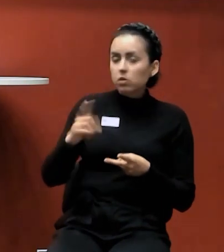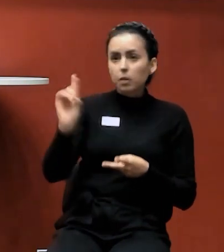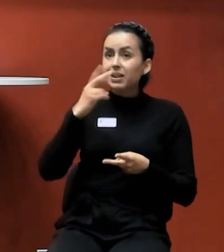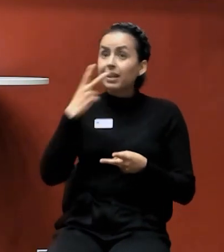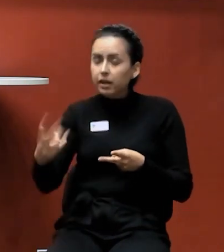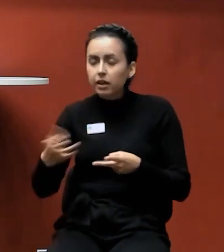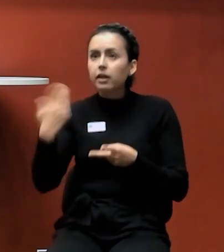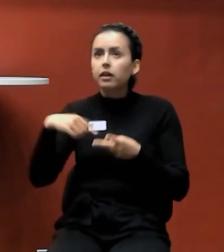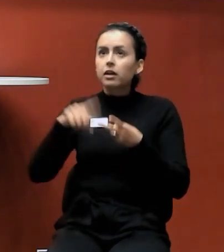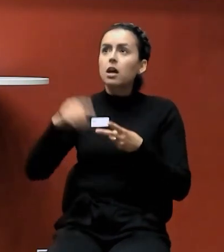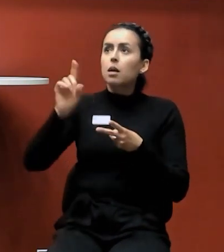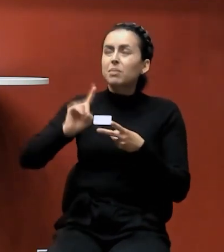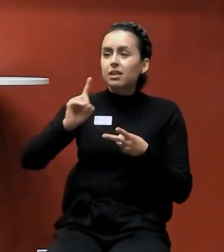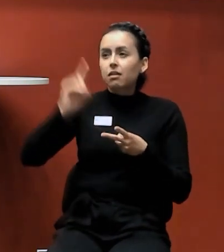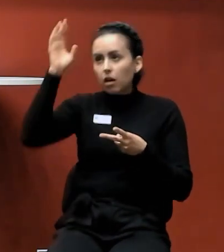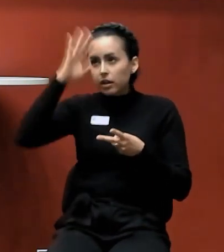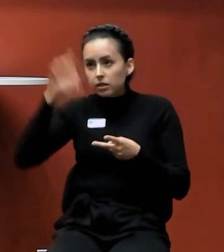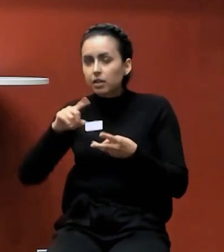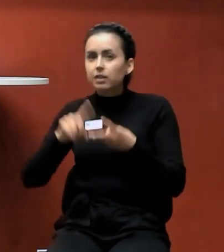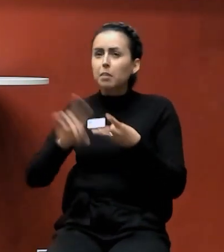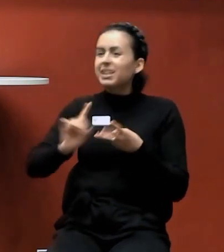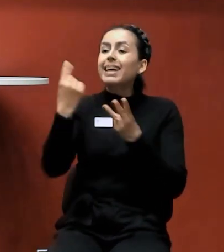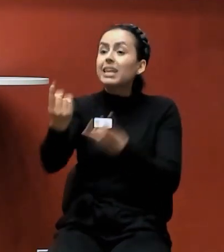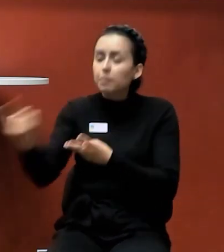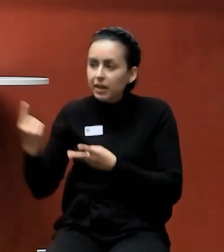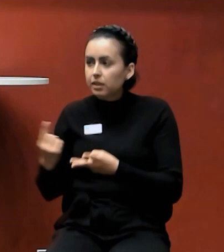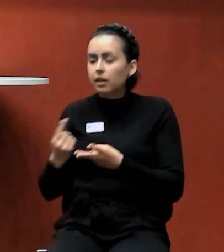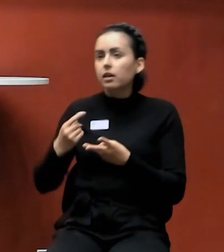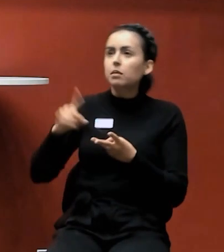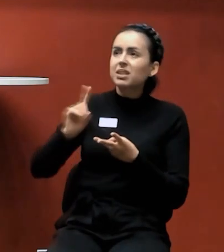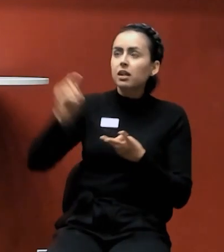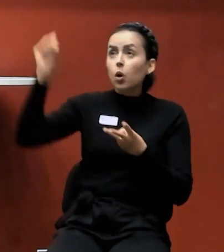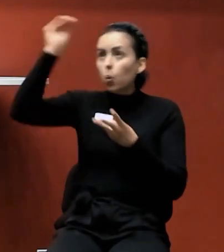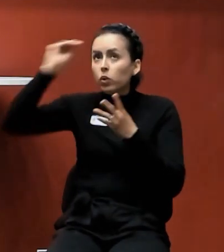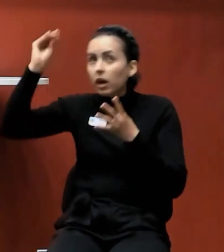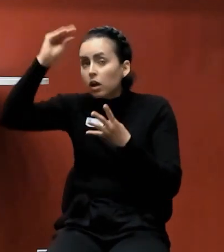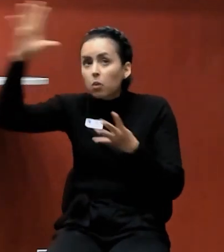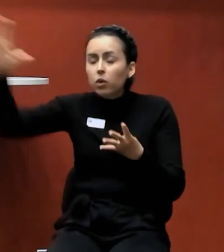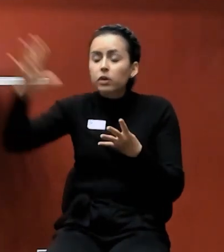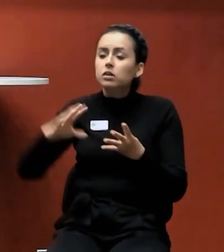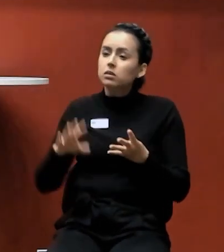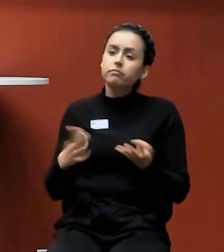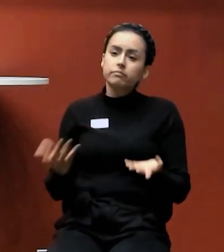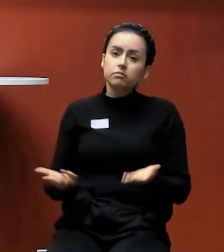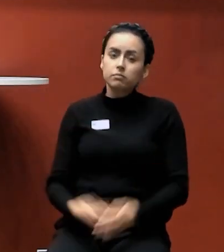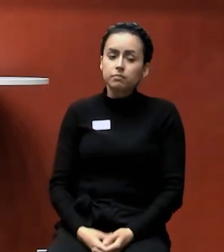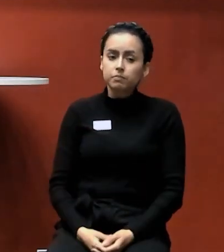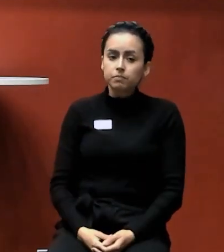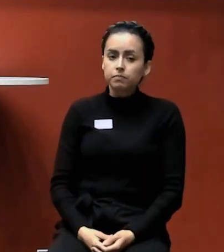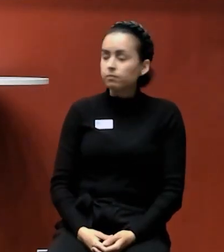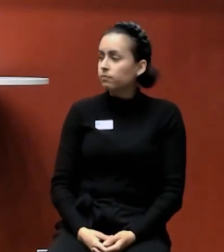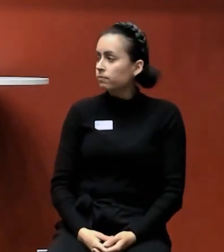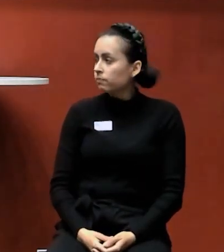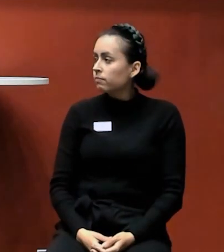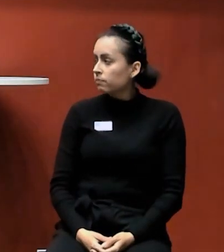what do you think, and then go on to like, what are the different wonders or dreams or questions that might arise.